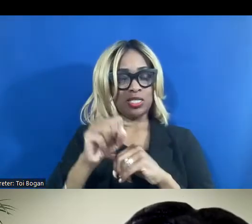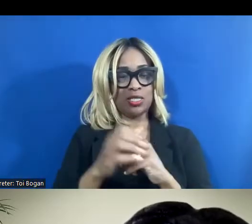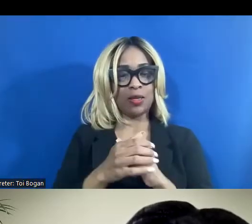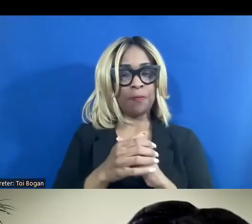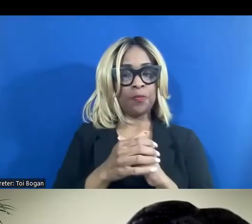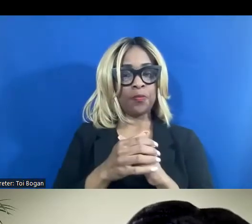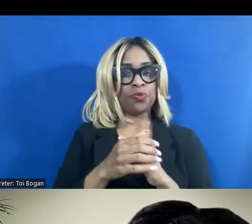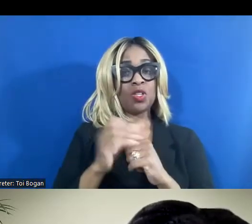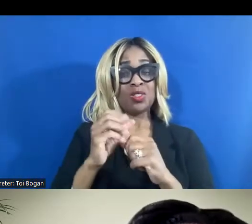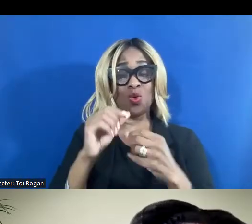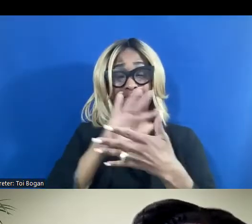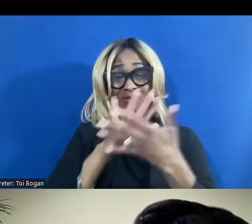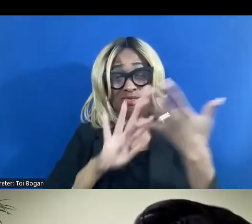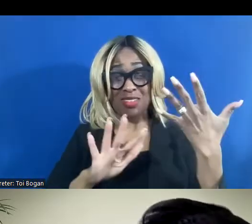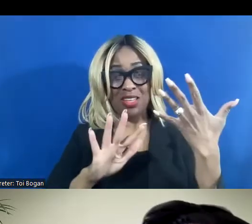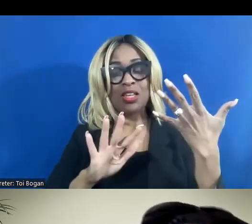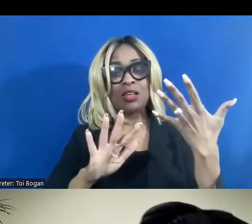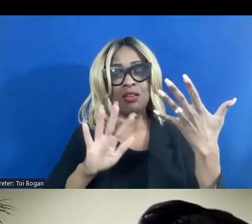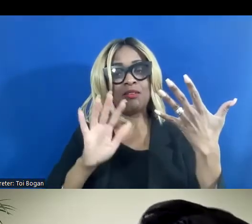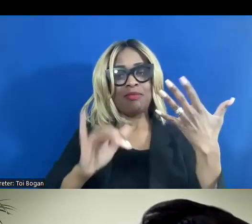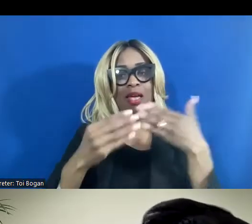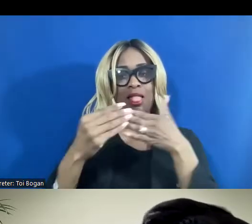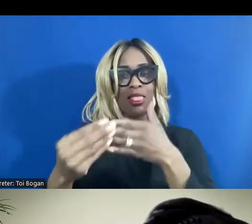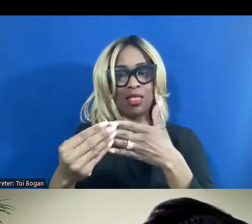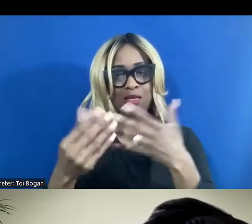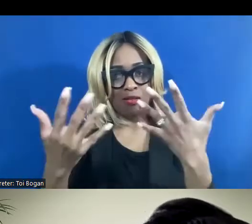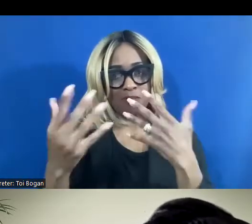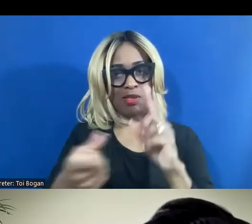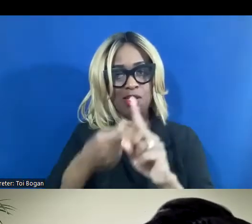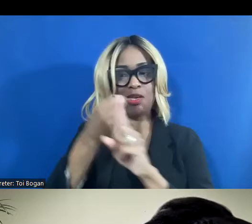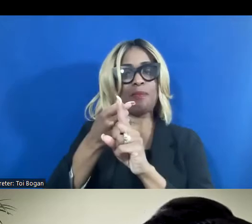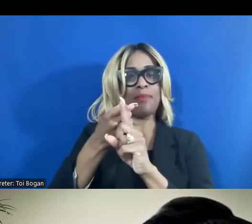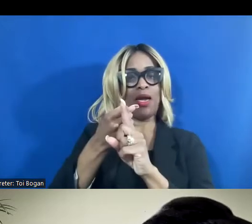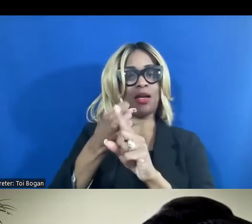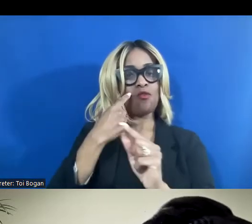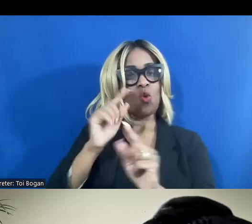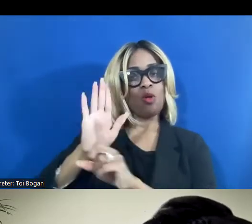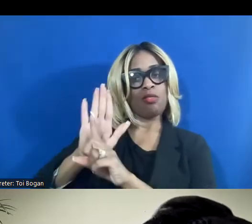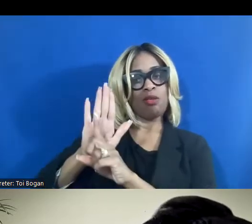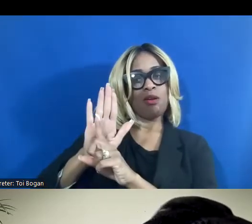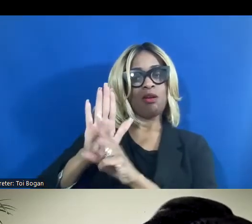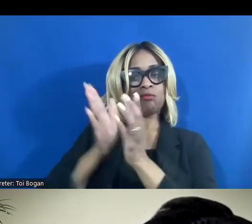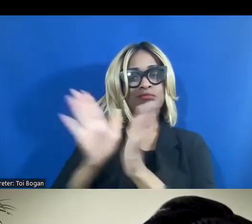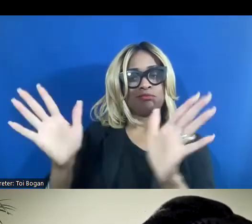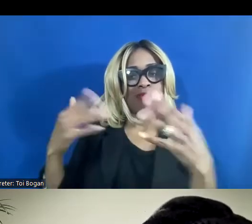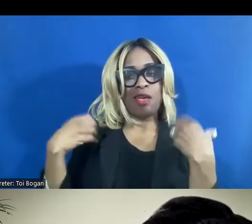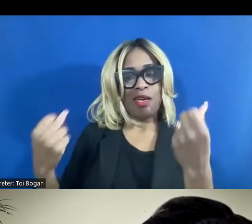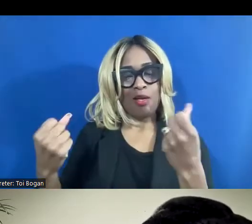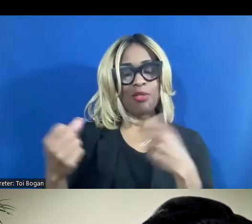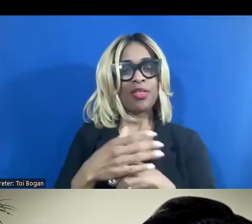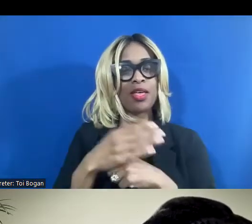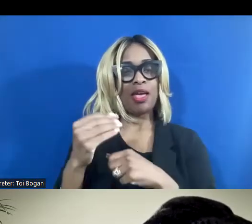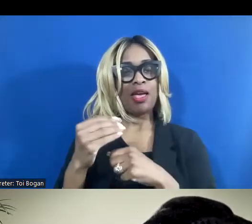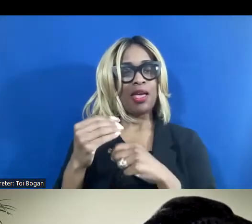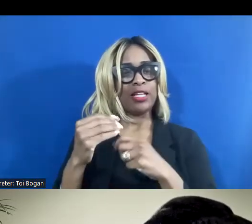of those factors culminate in the impacts that they will have on your overall health and your overall